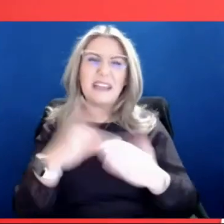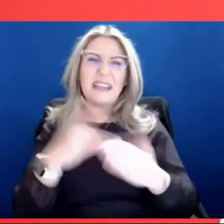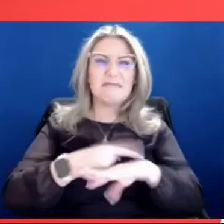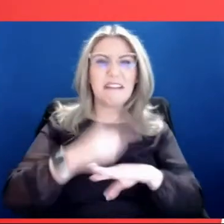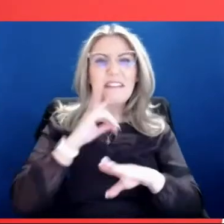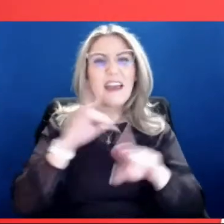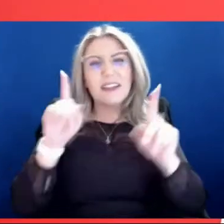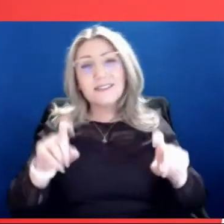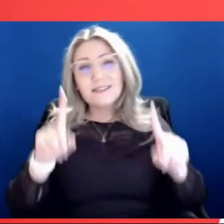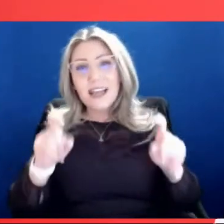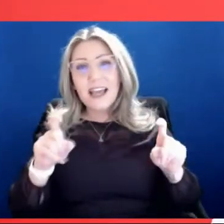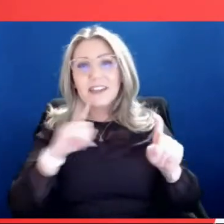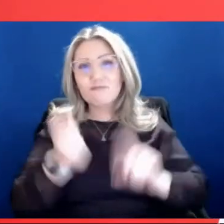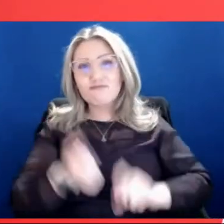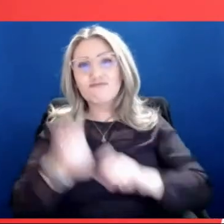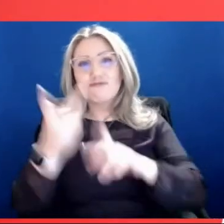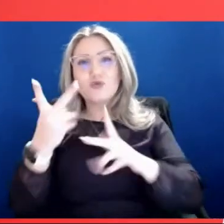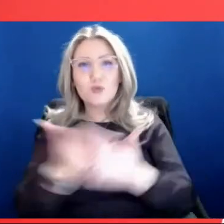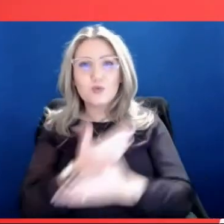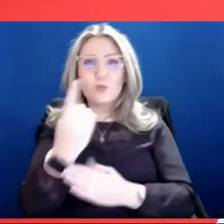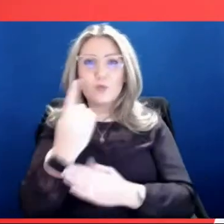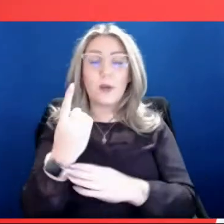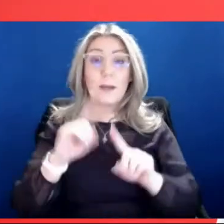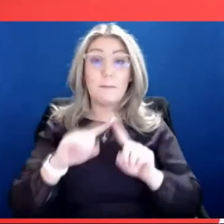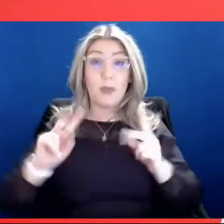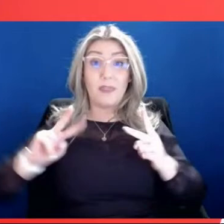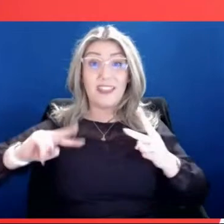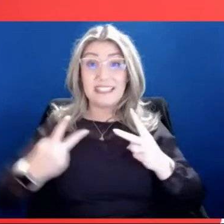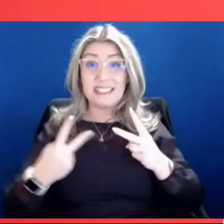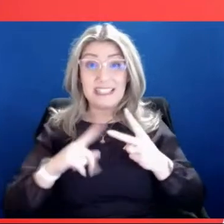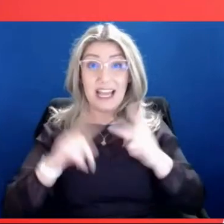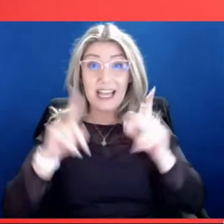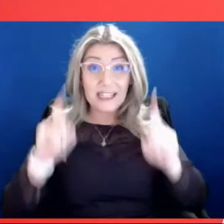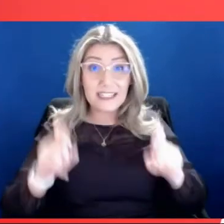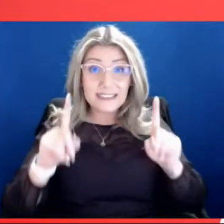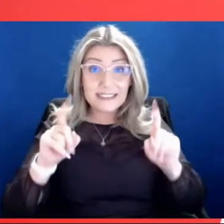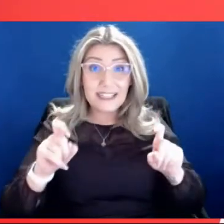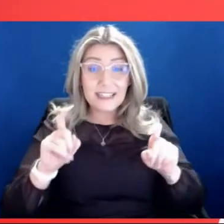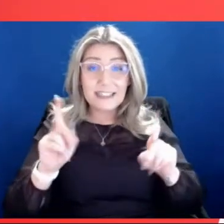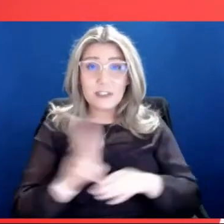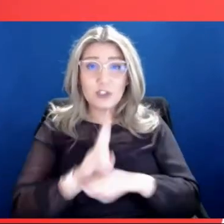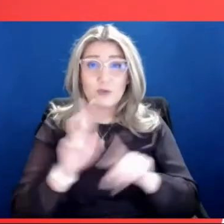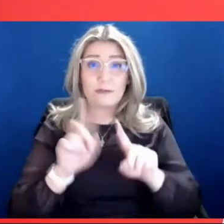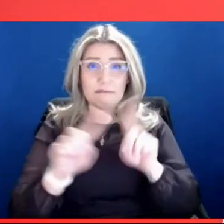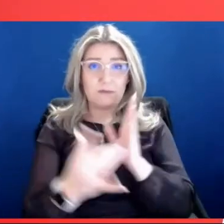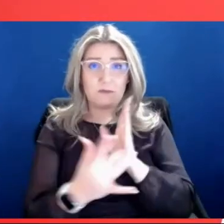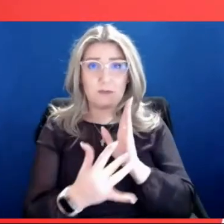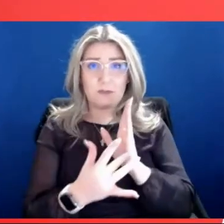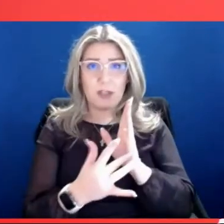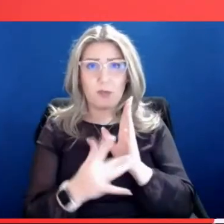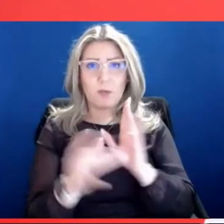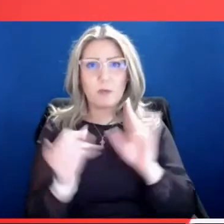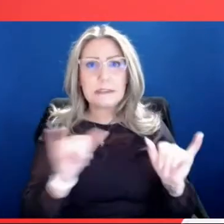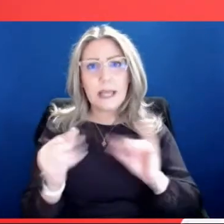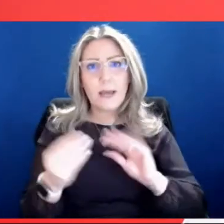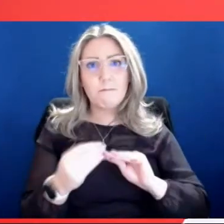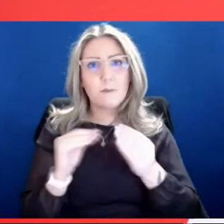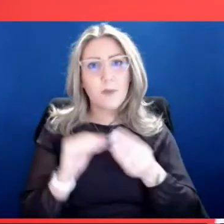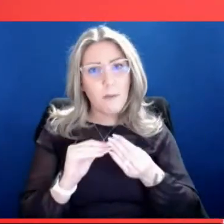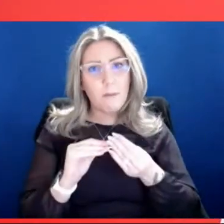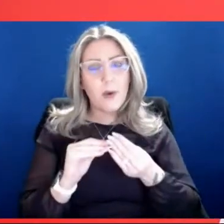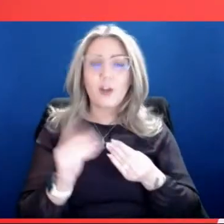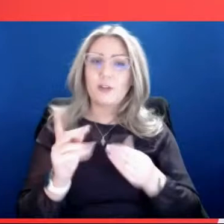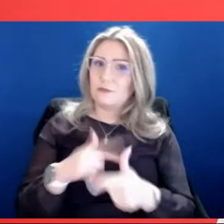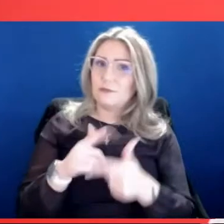we'll throw it out. But the second test, which used a totally different technique, came back with the same number. So then you